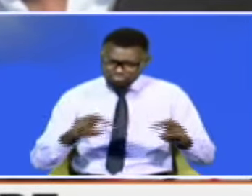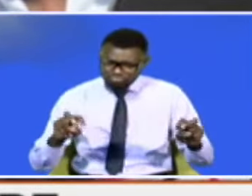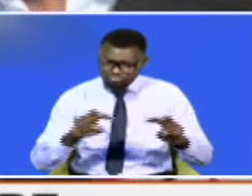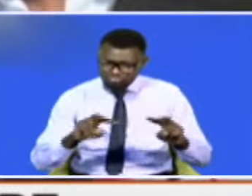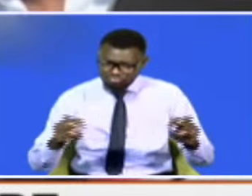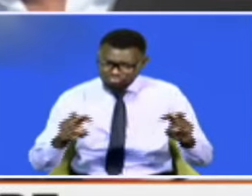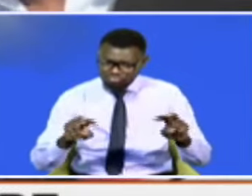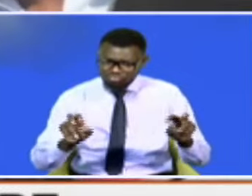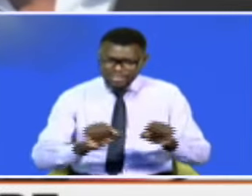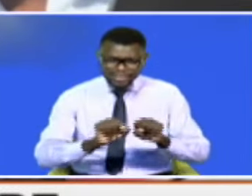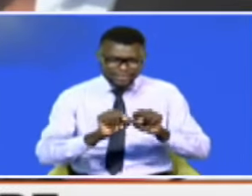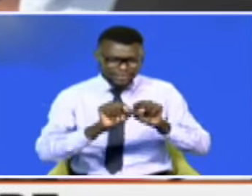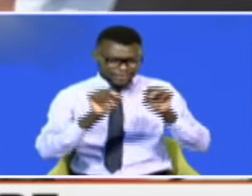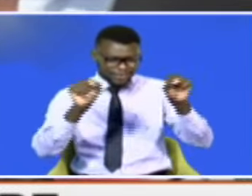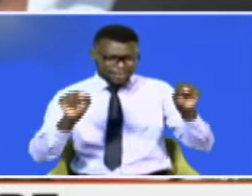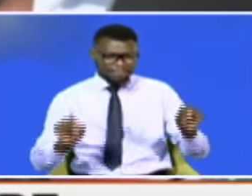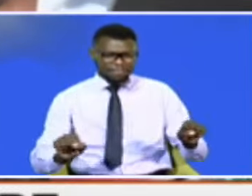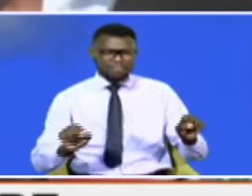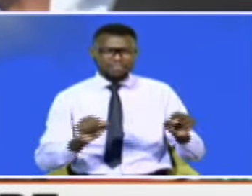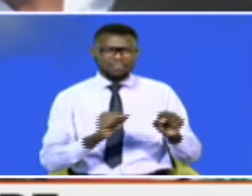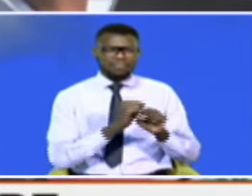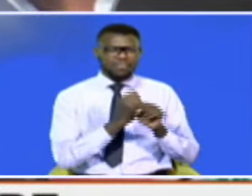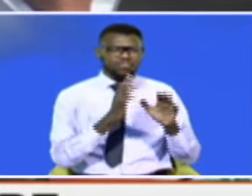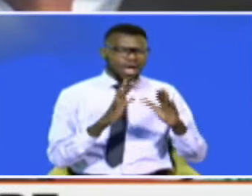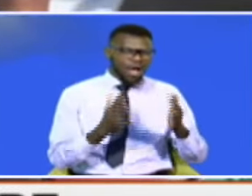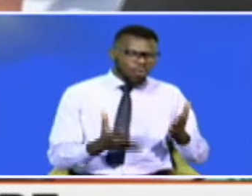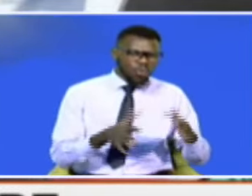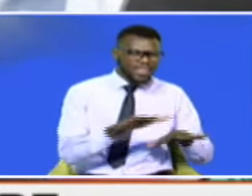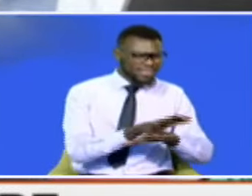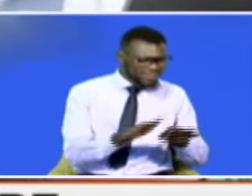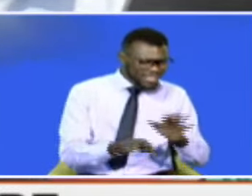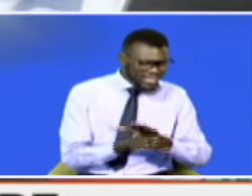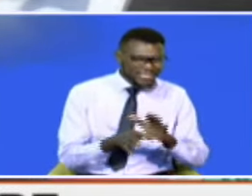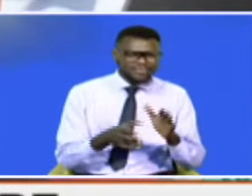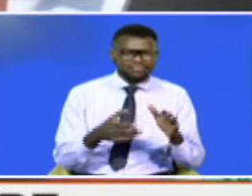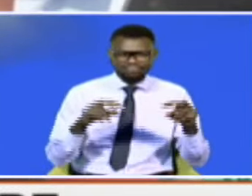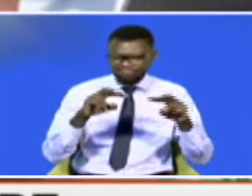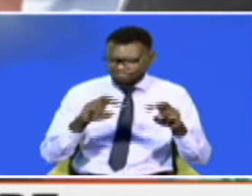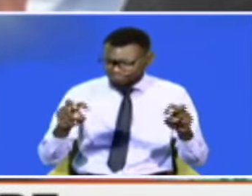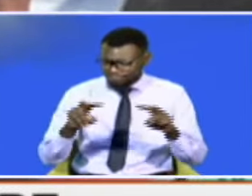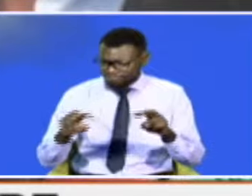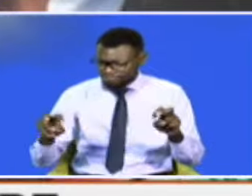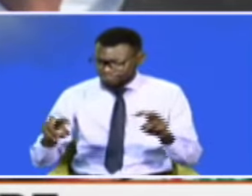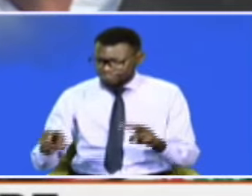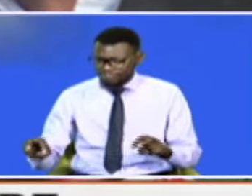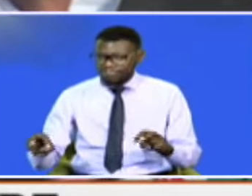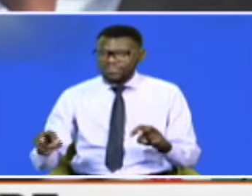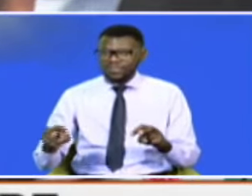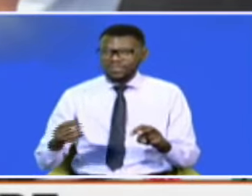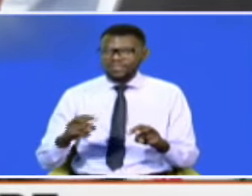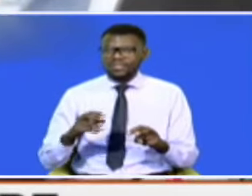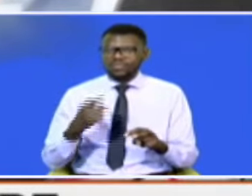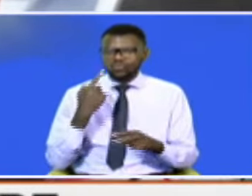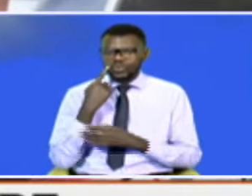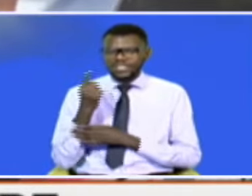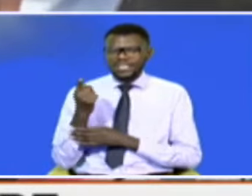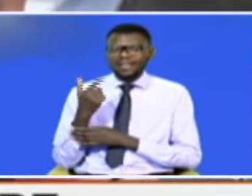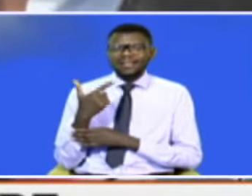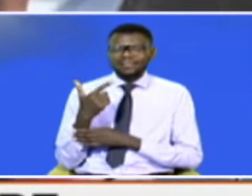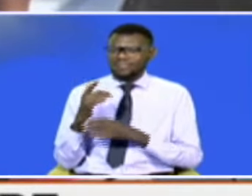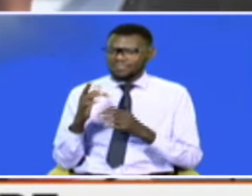protection systems from the meter box to the substation where the medium voltage line serving the school emanates